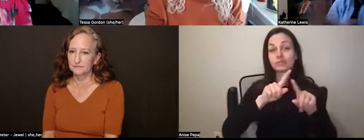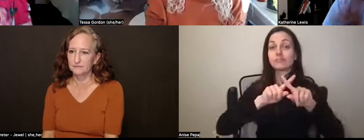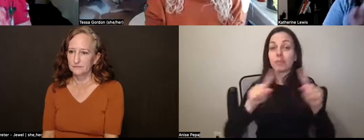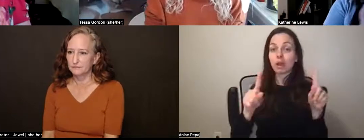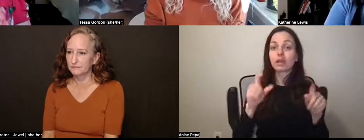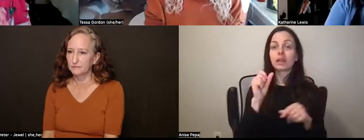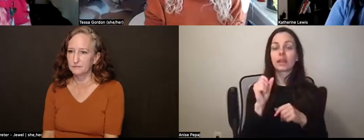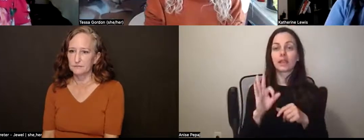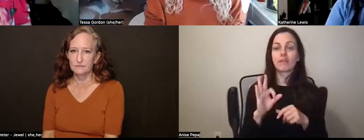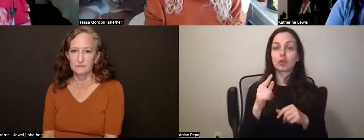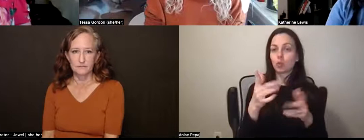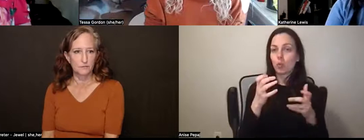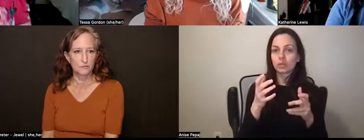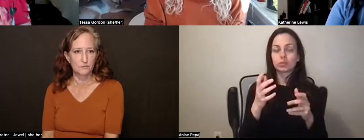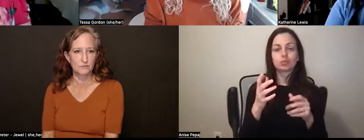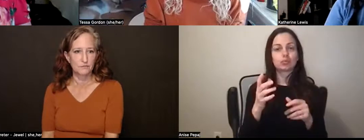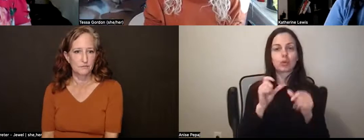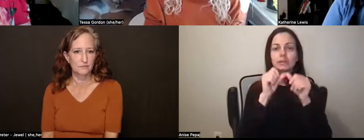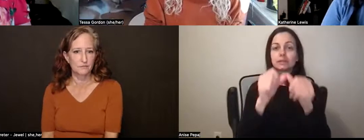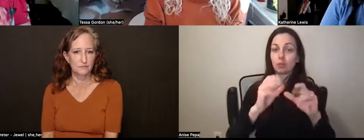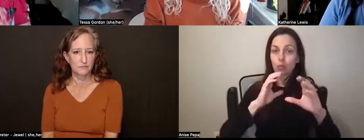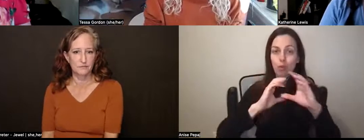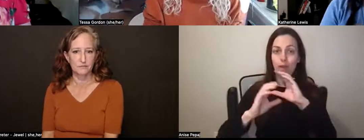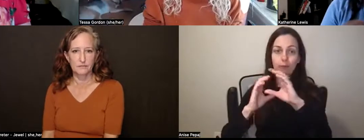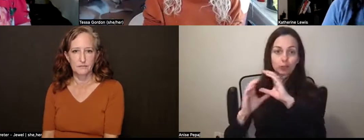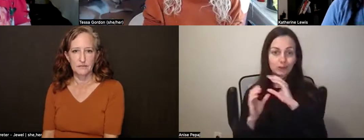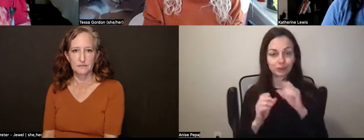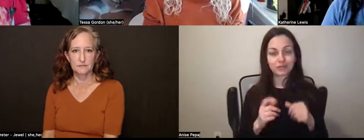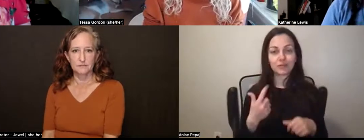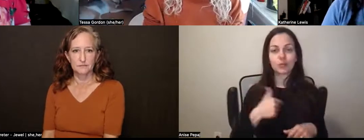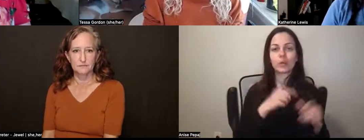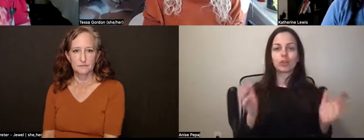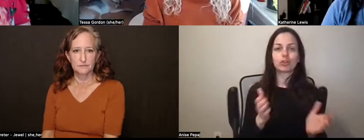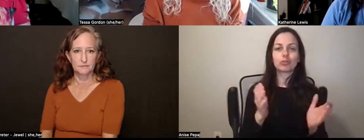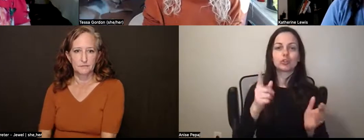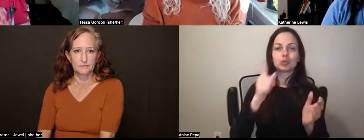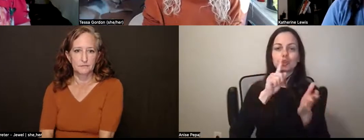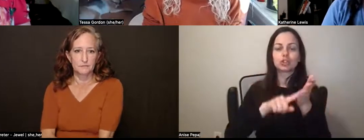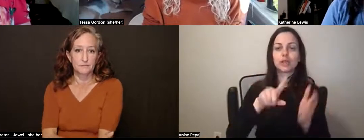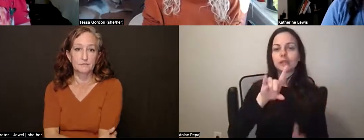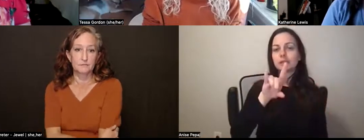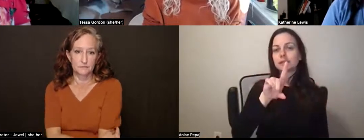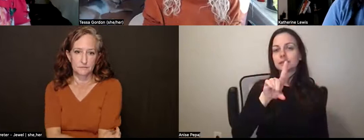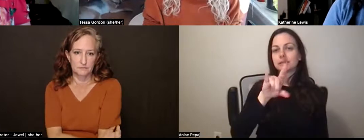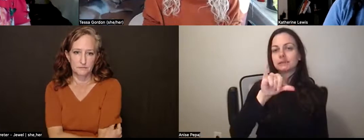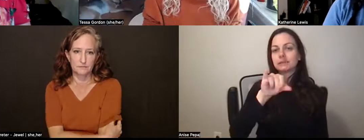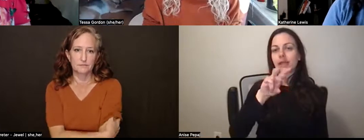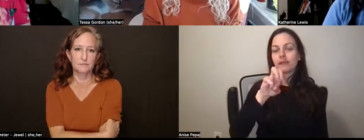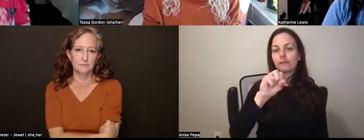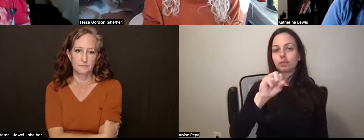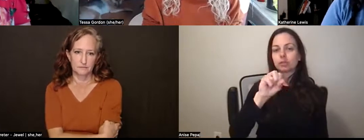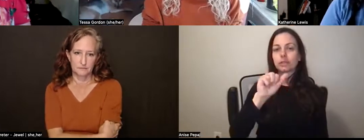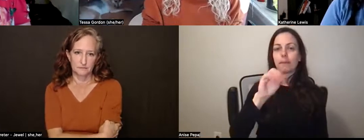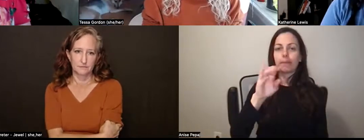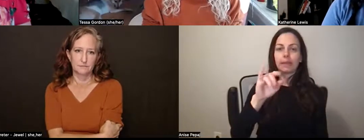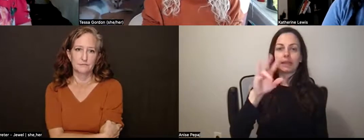you would like to continue the conversation, we encourage you to check out the Diversability Leadership Collective. It's a